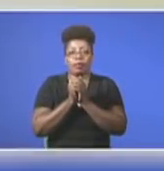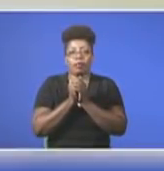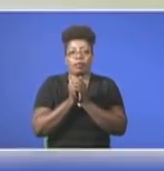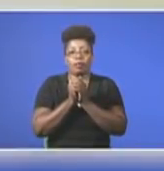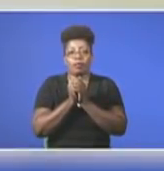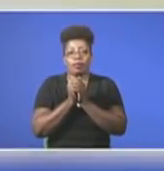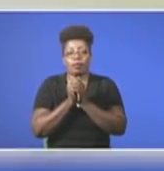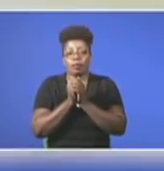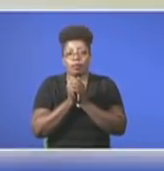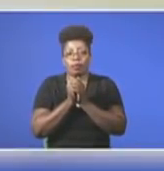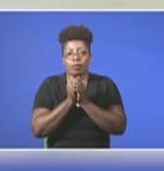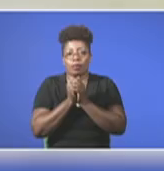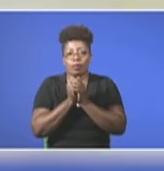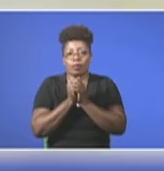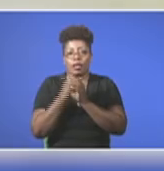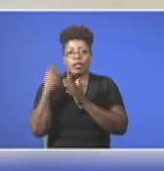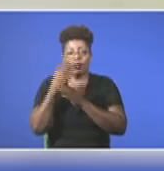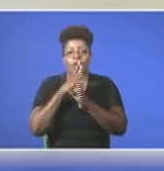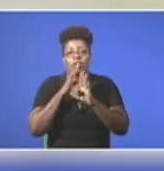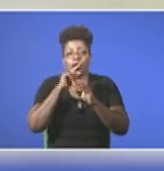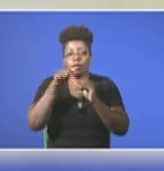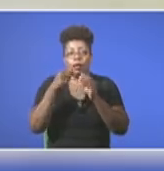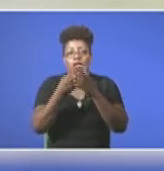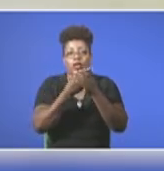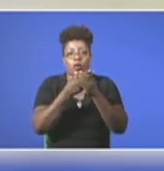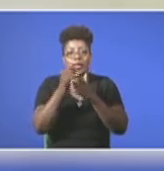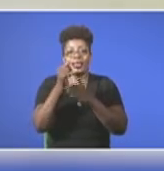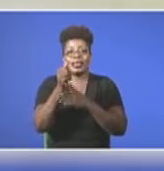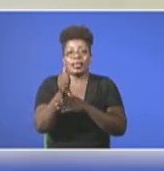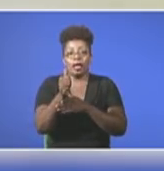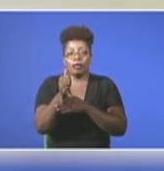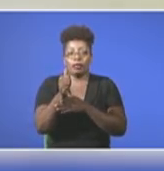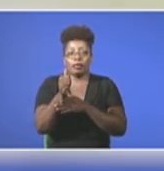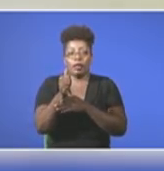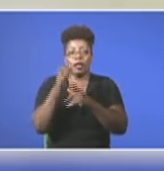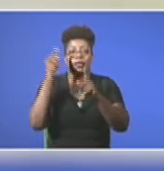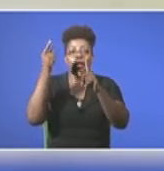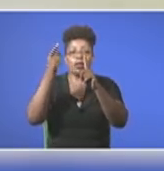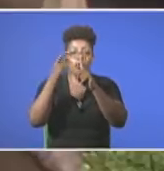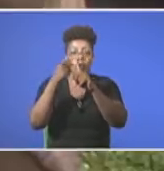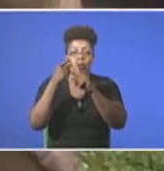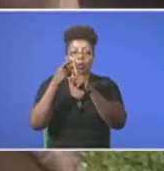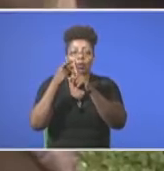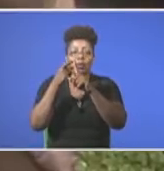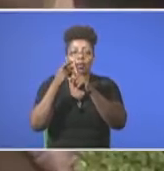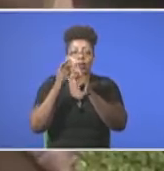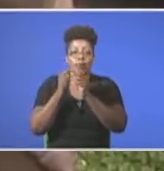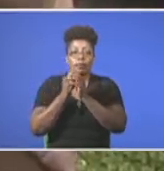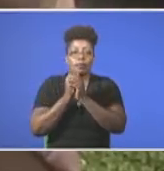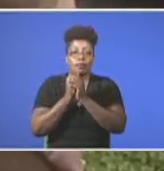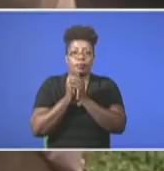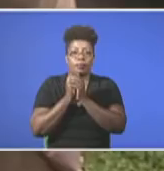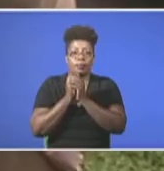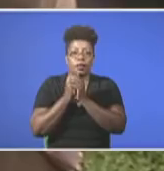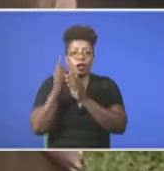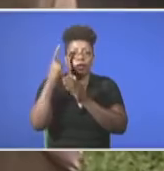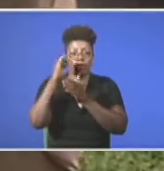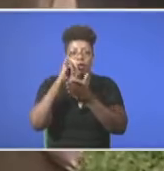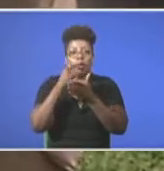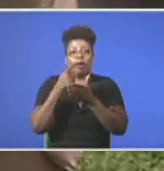Basically, we spoke about the union itself, their goals, their objectives for the